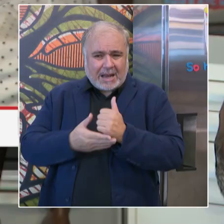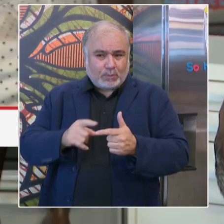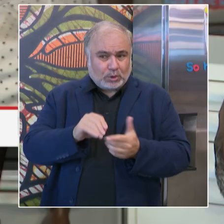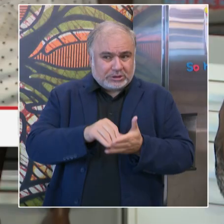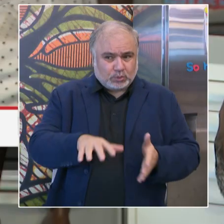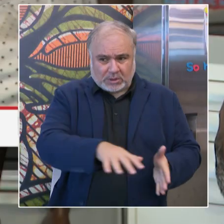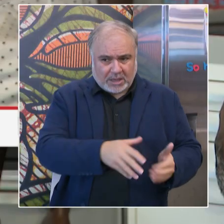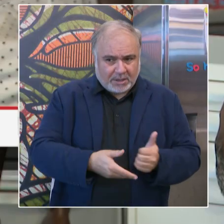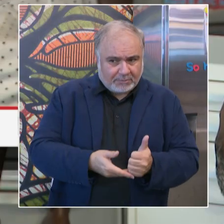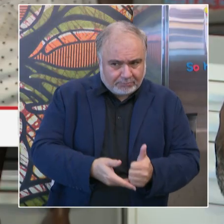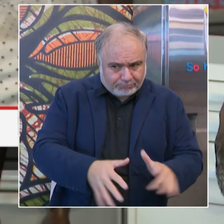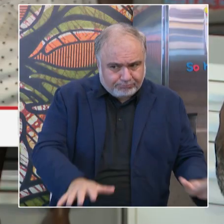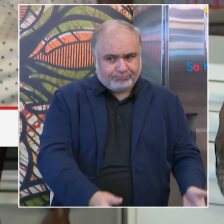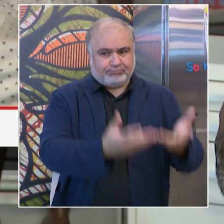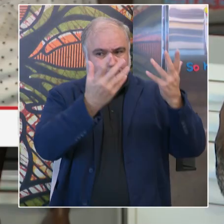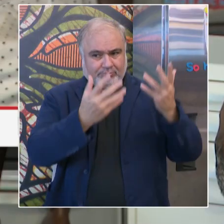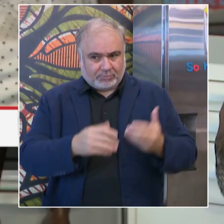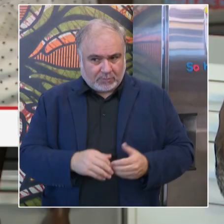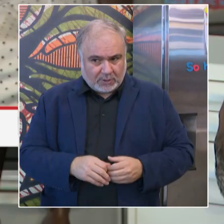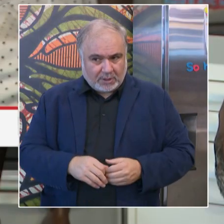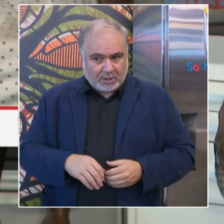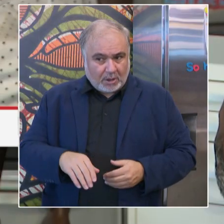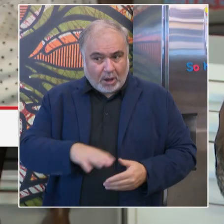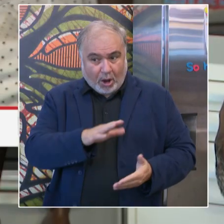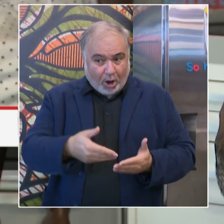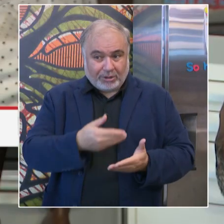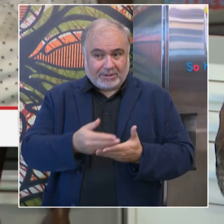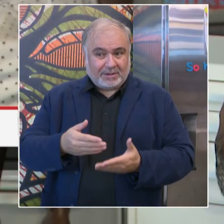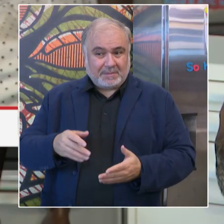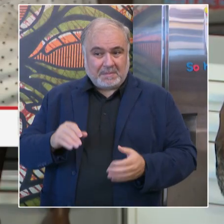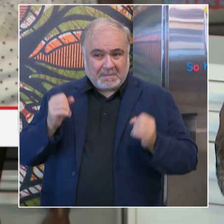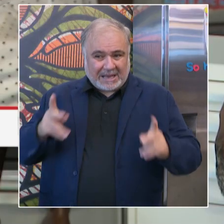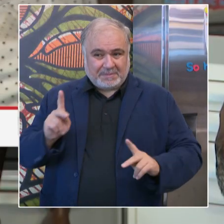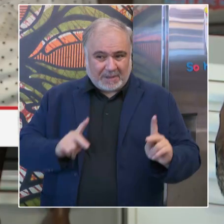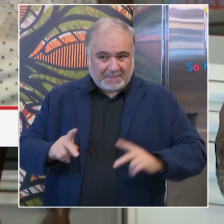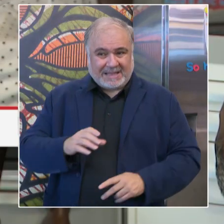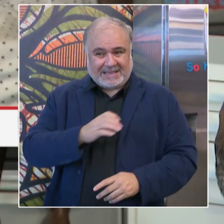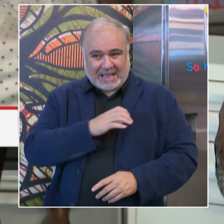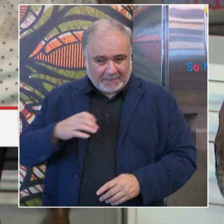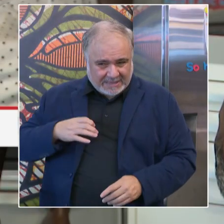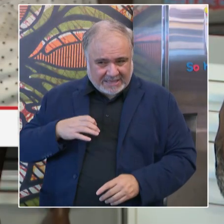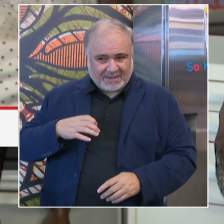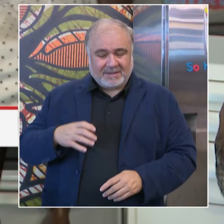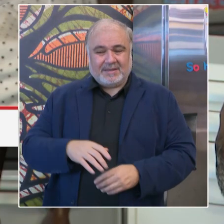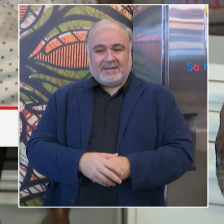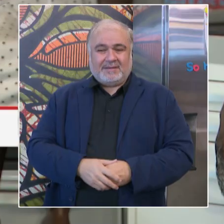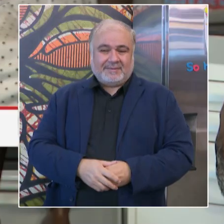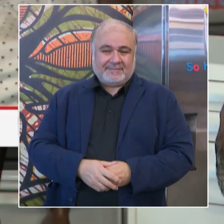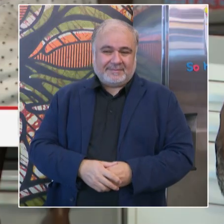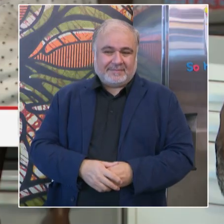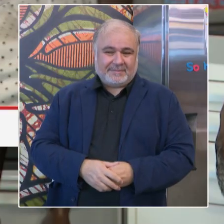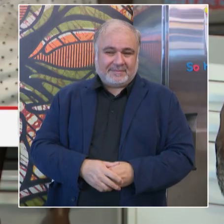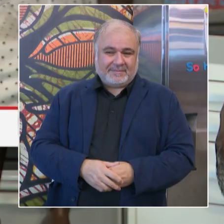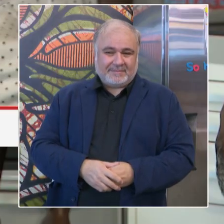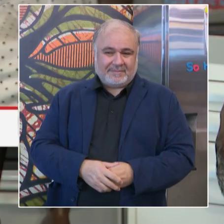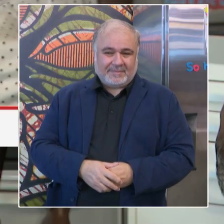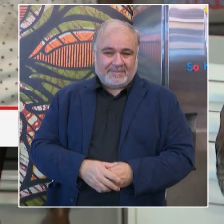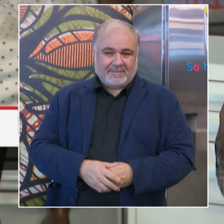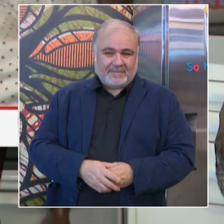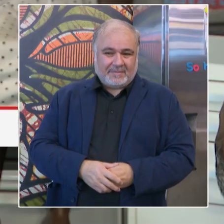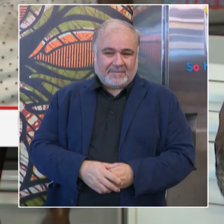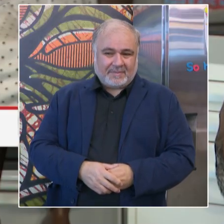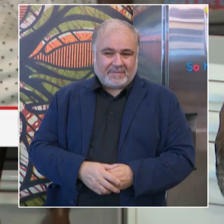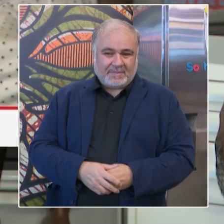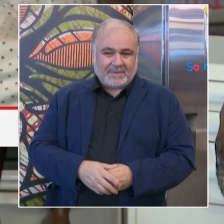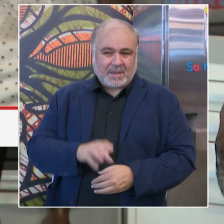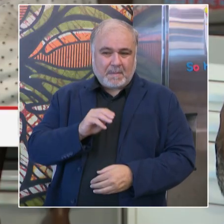members of my cabinet are here. Dr. Bennett from DC Health, Director Morris Hughes from the Department of